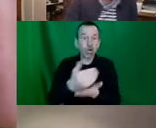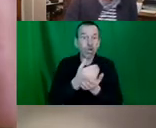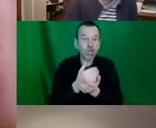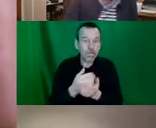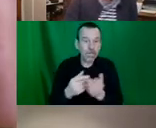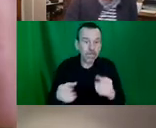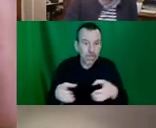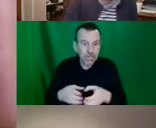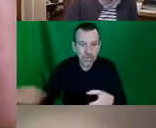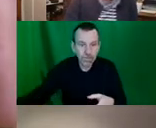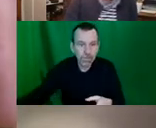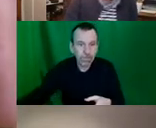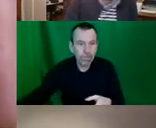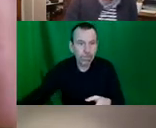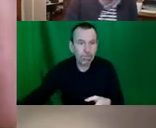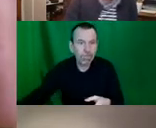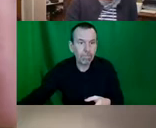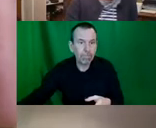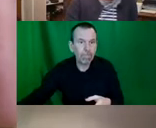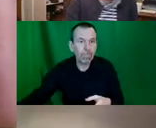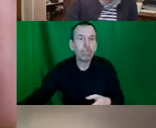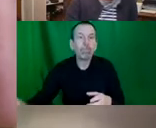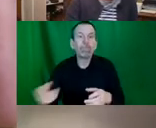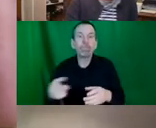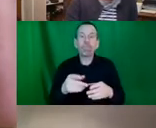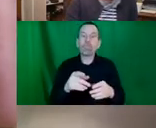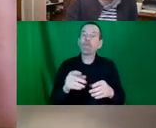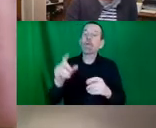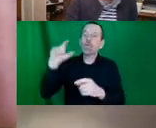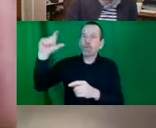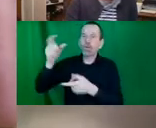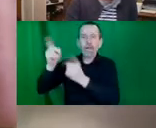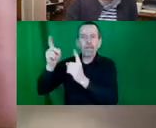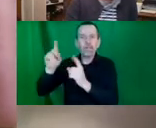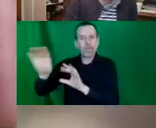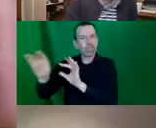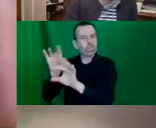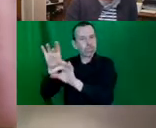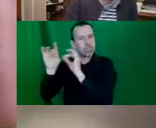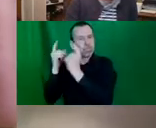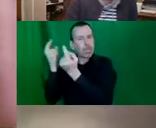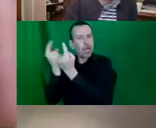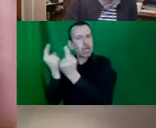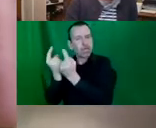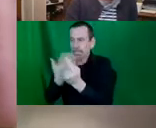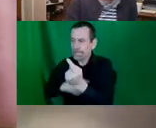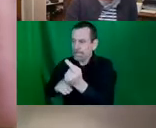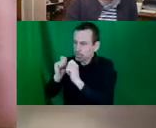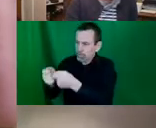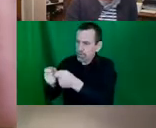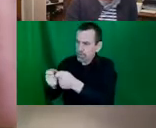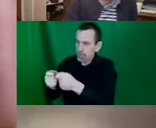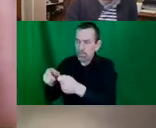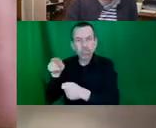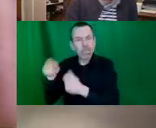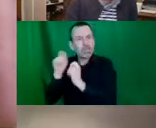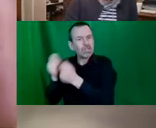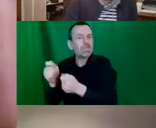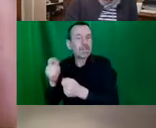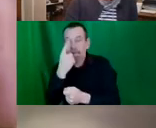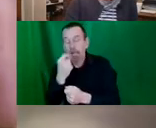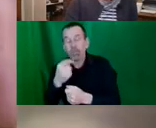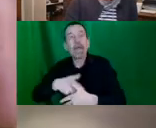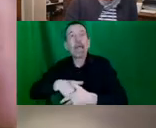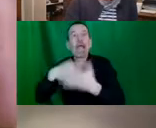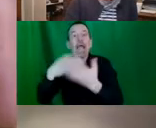throughout the year. Curators select items from their department in need of conservation treatment. This treatment can take any form and its time